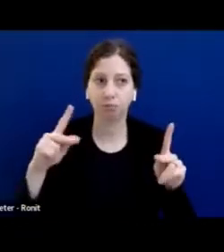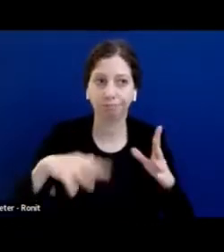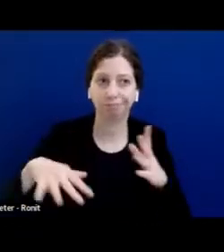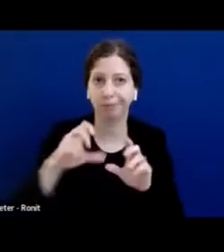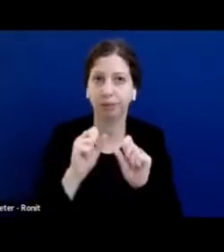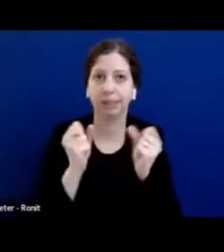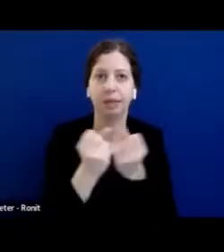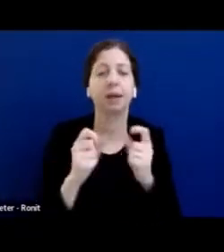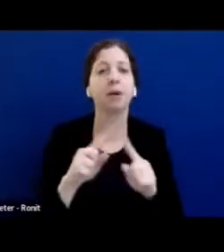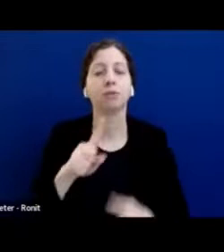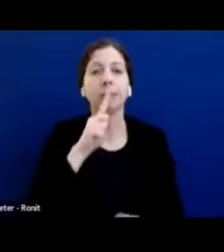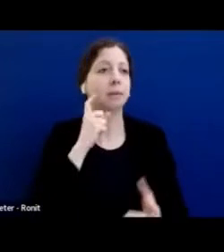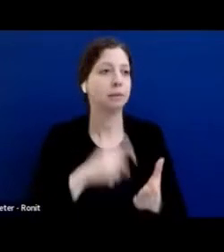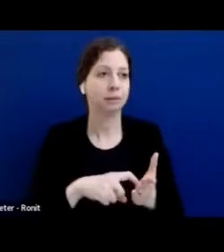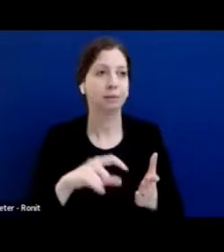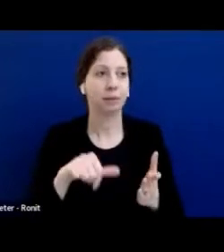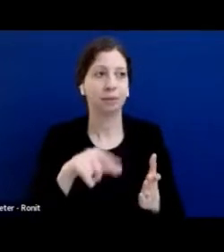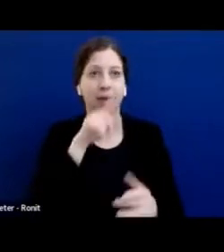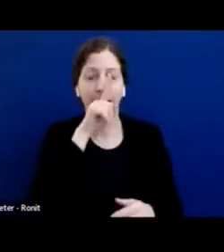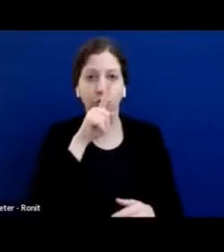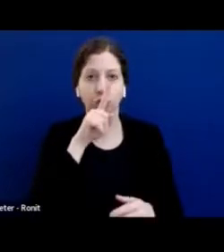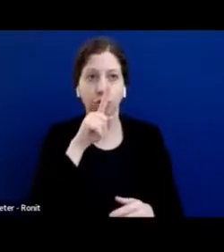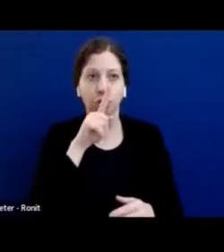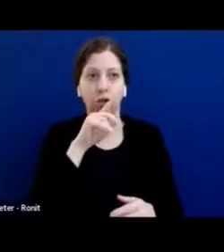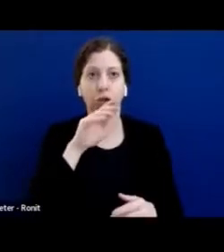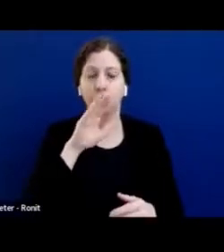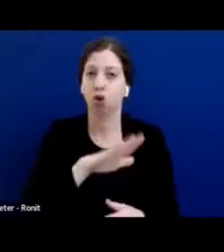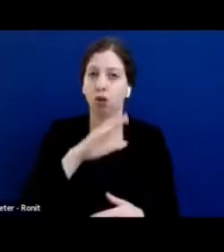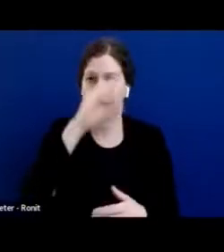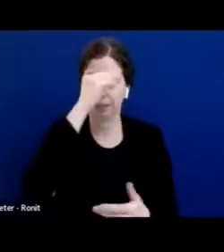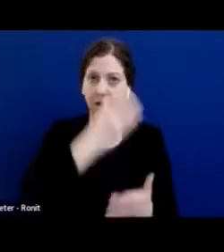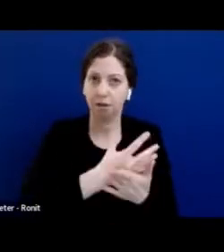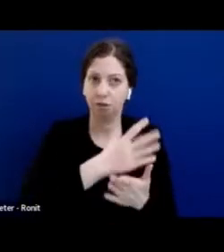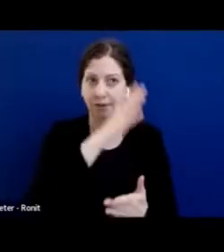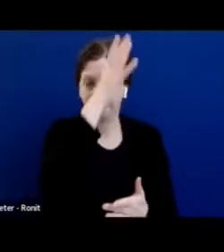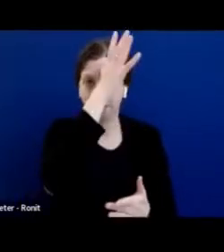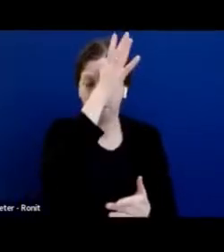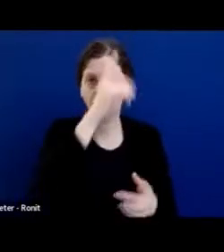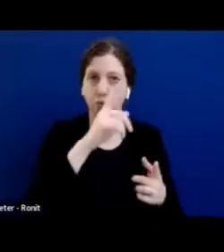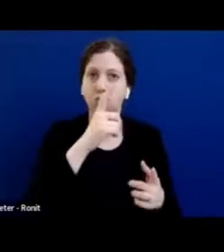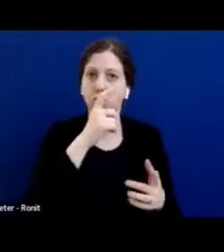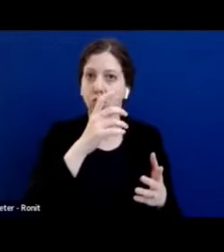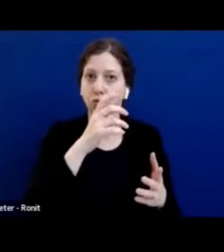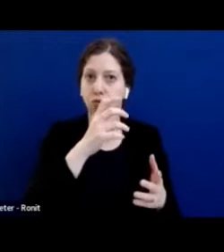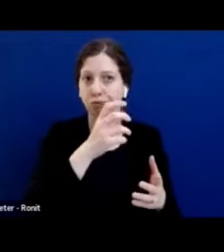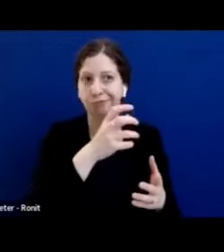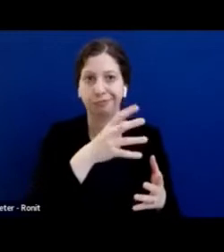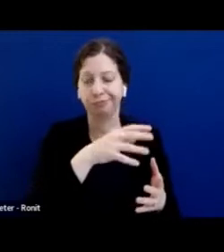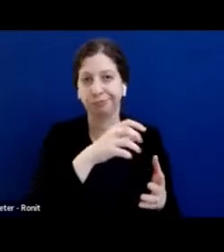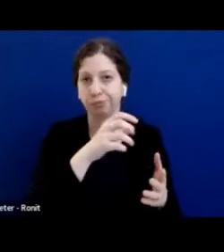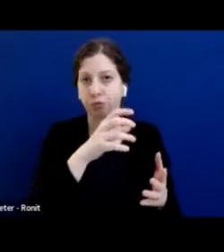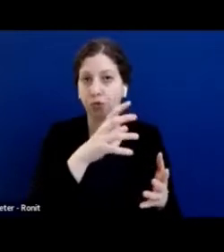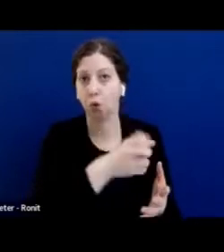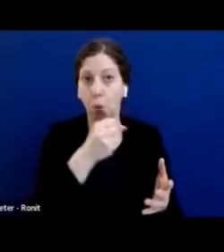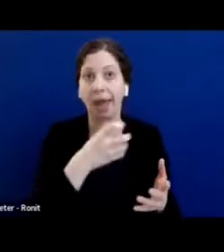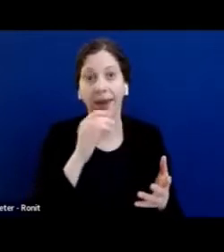really recognizing that it was actually her son's father who took away her childhood, her son's childhood. It was her